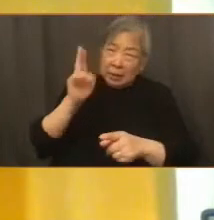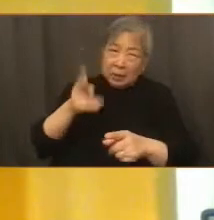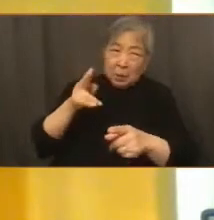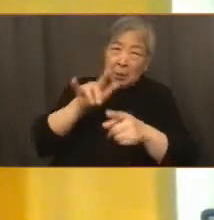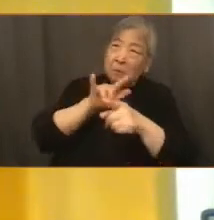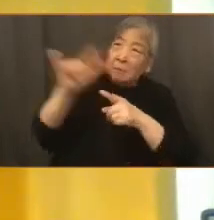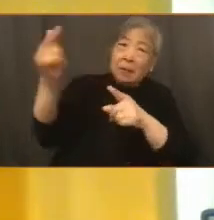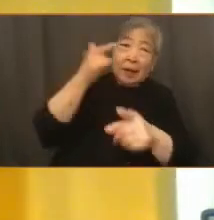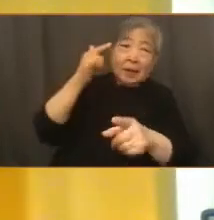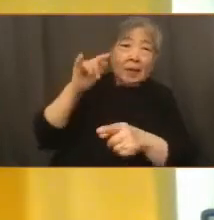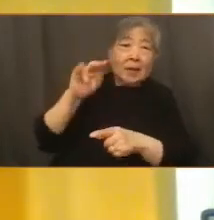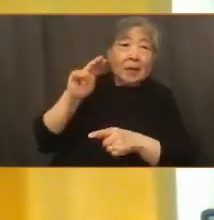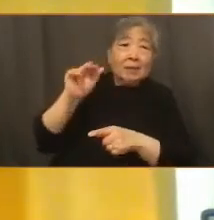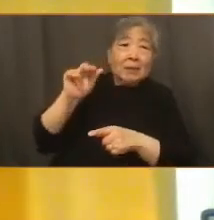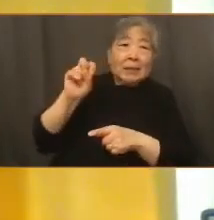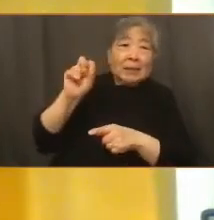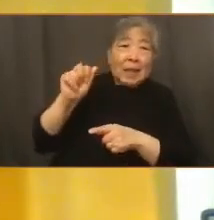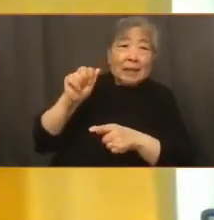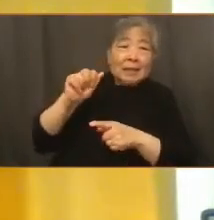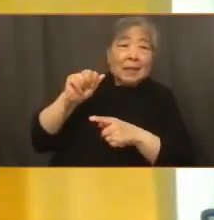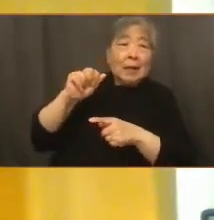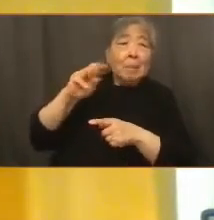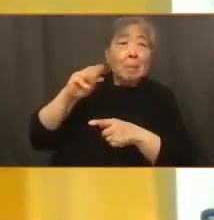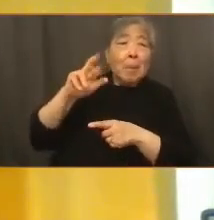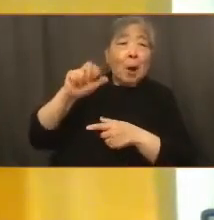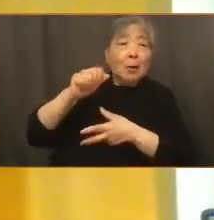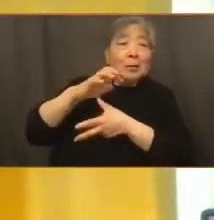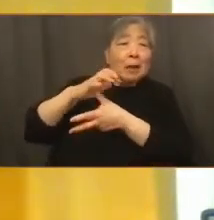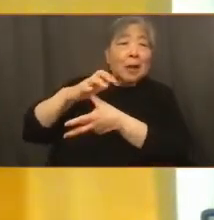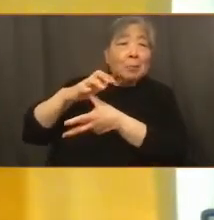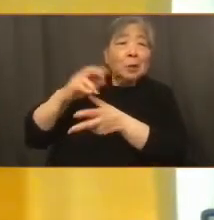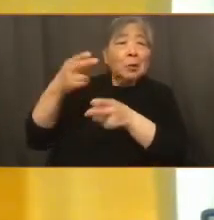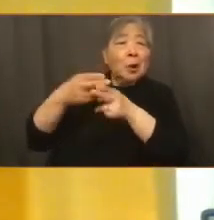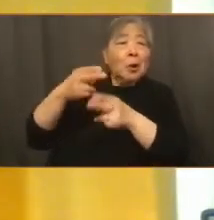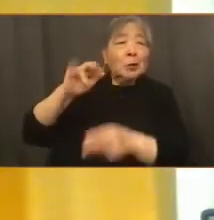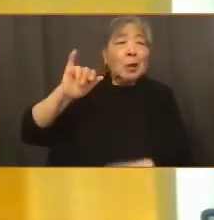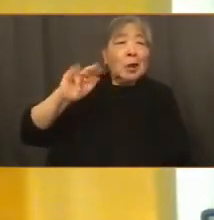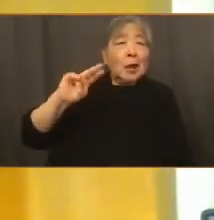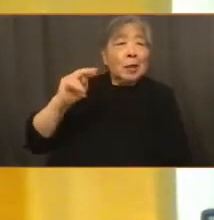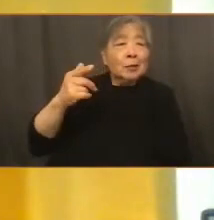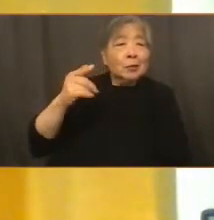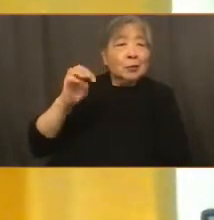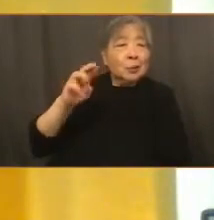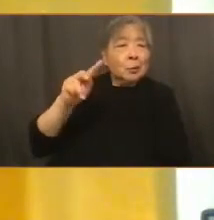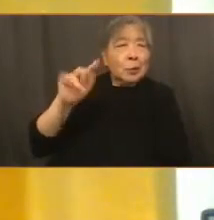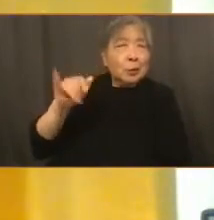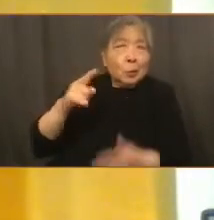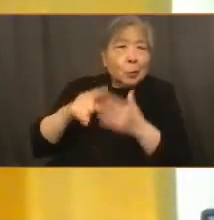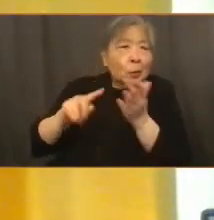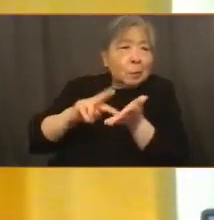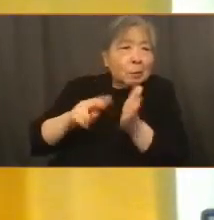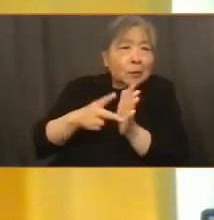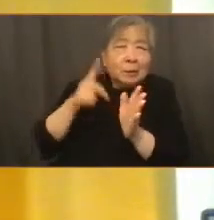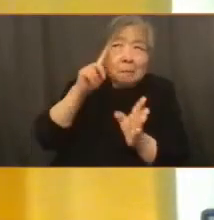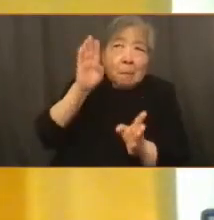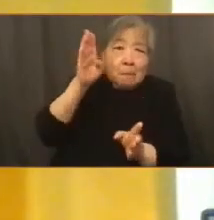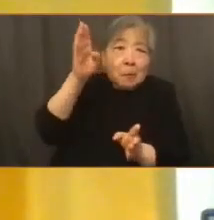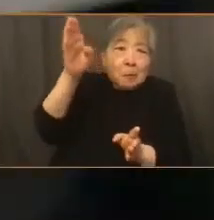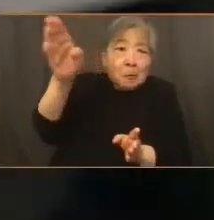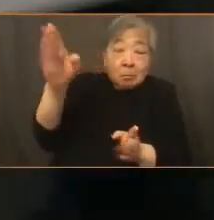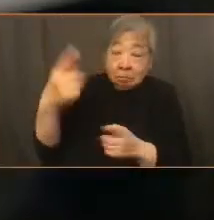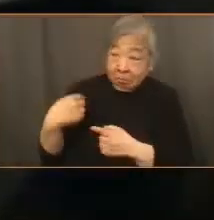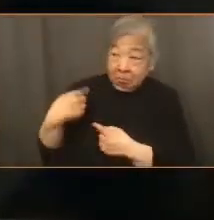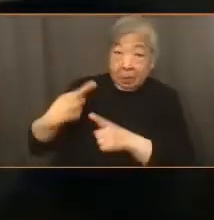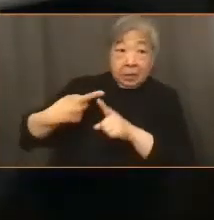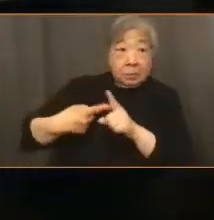NASA's Ingenuity helicopter and what they could mean for extraterrestrial flight in the future. Over the past month, NASA has been